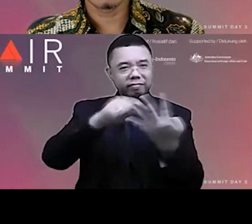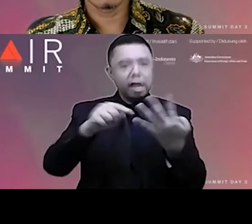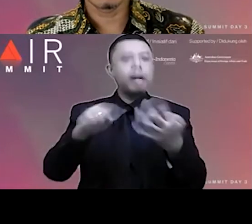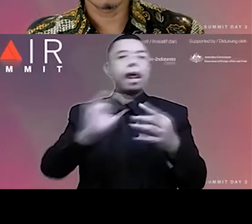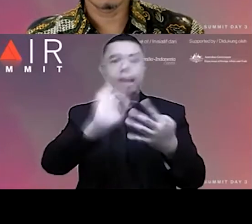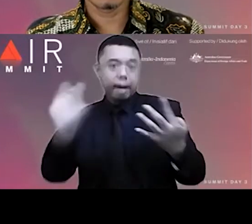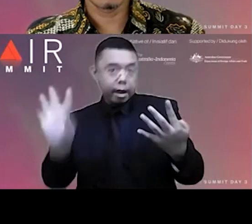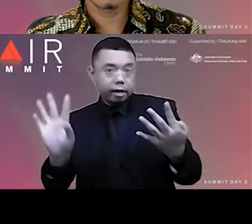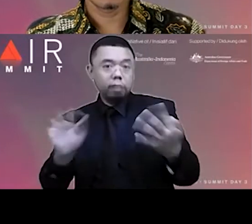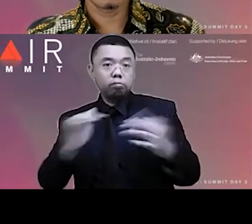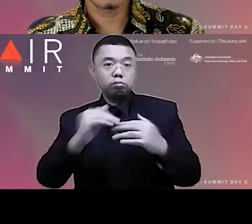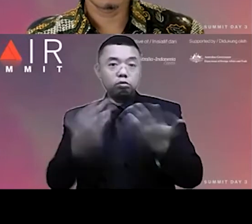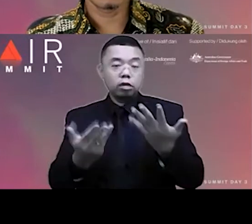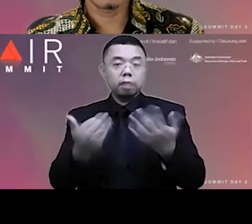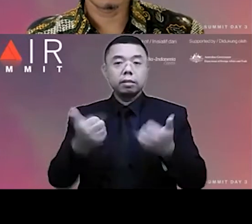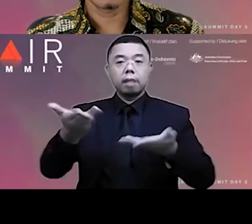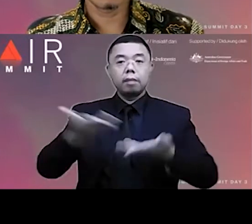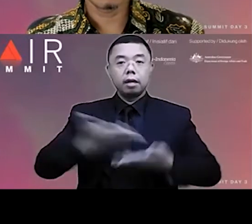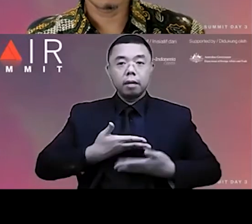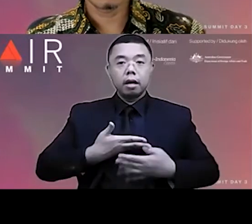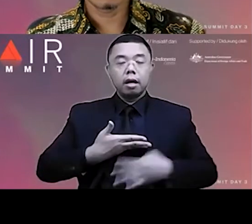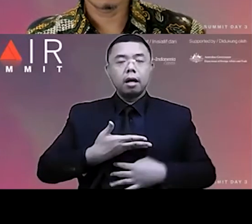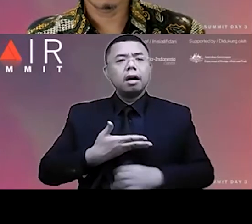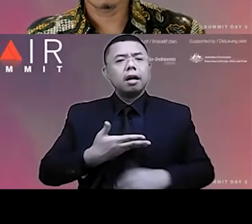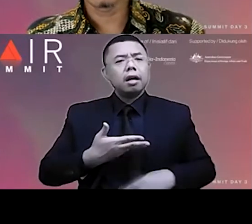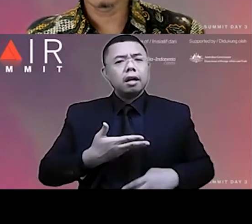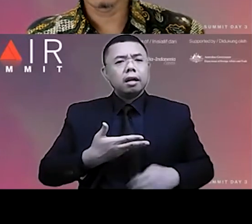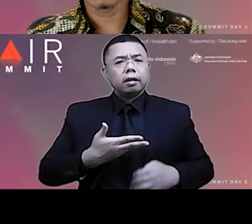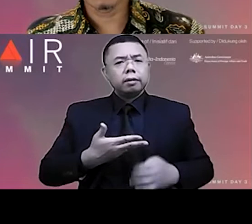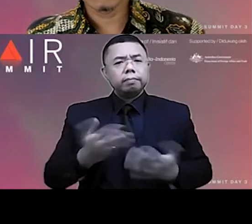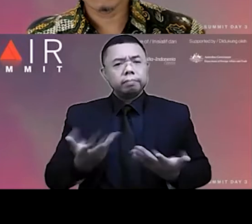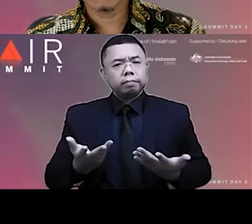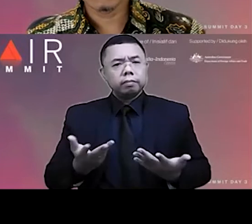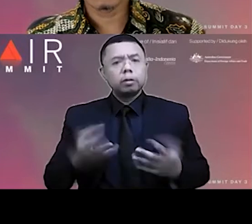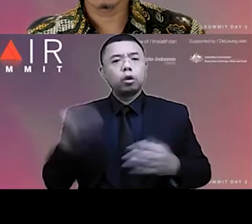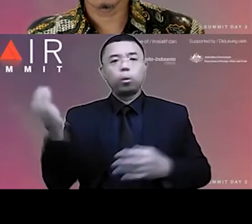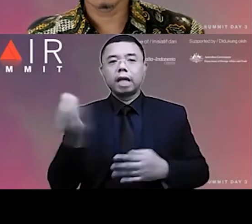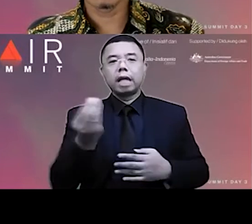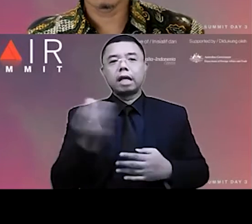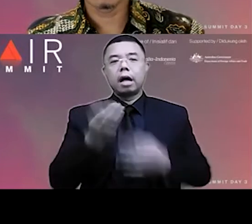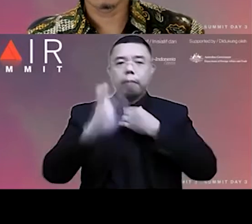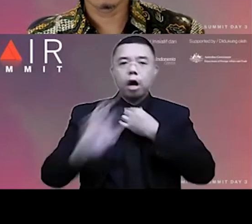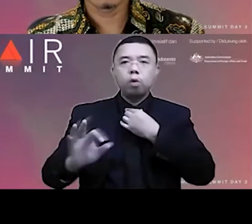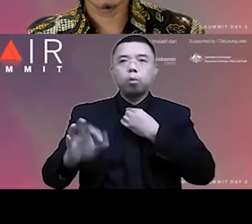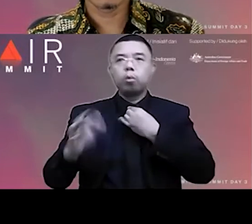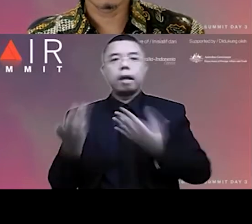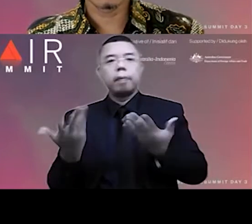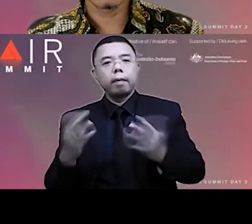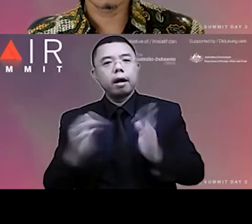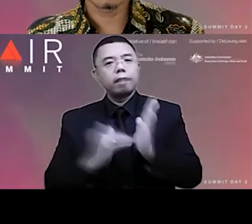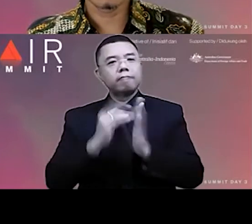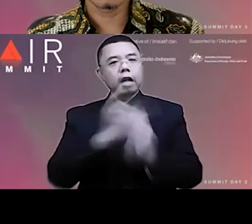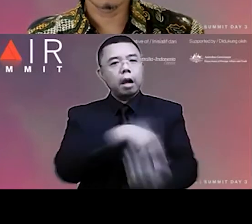in those areas and the skills that exist to make that possible. To give us a little bit more insight on